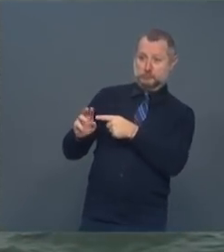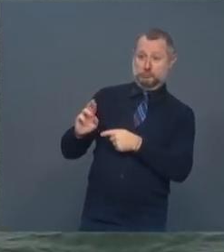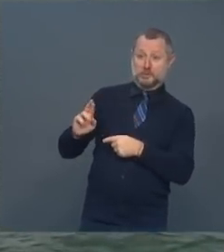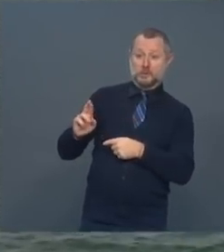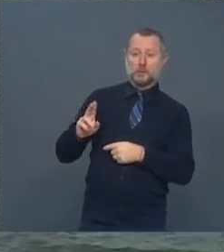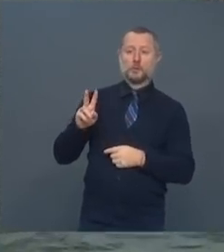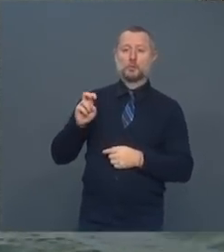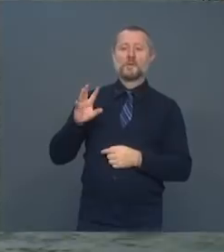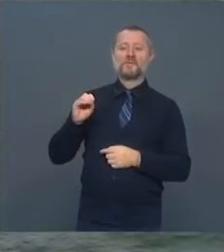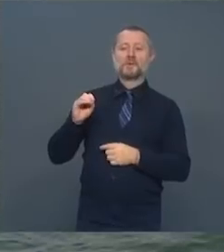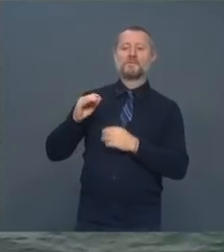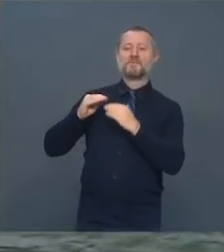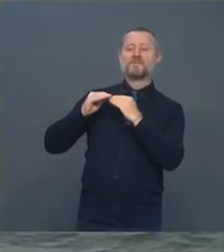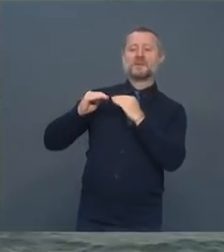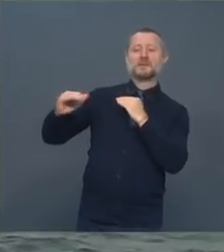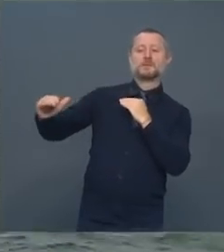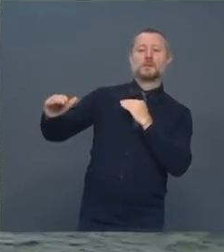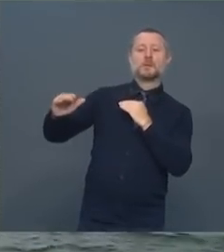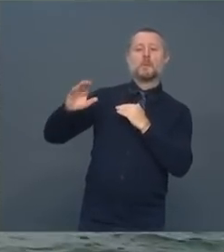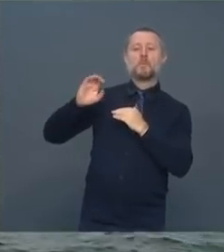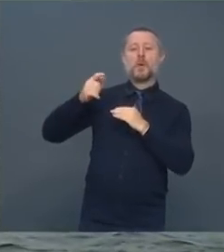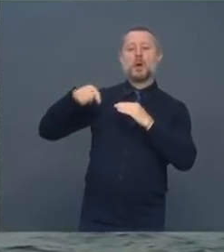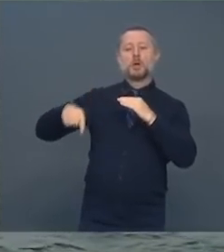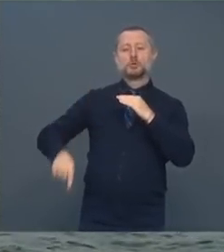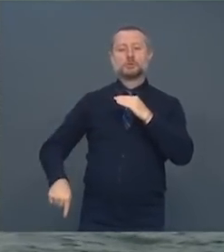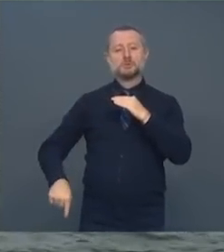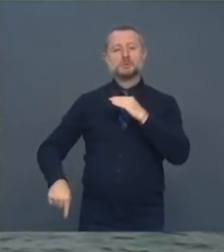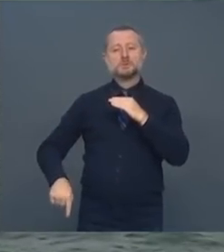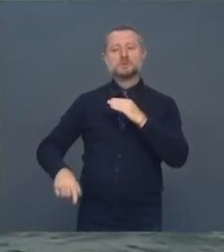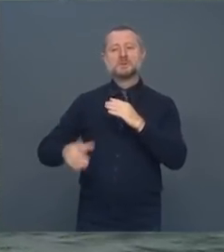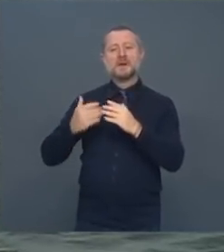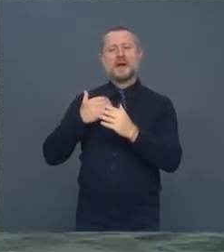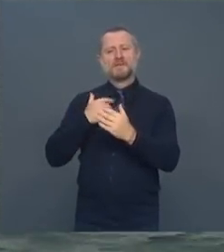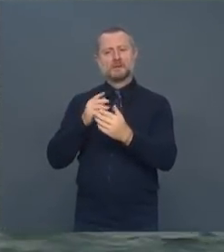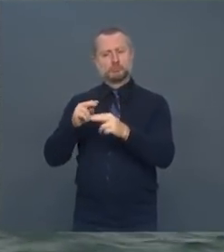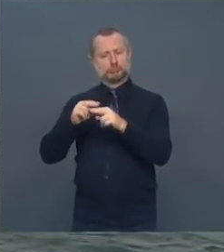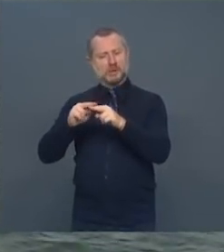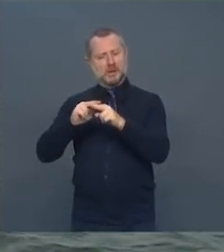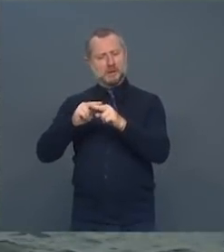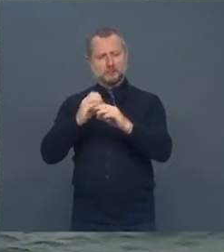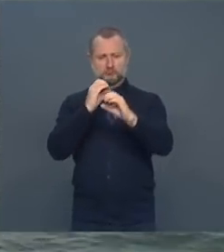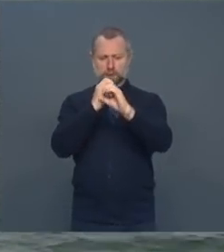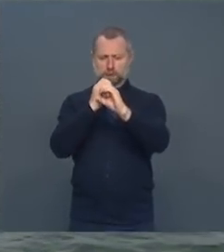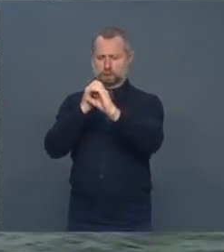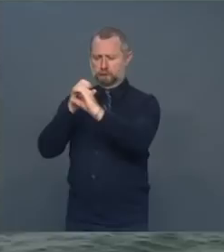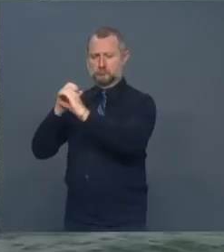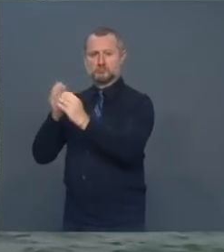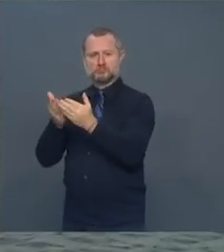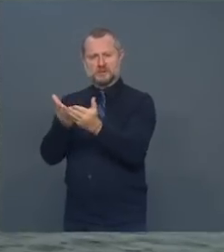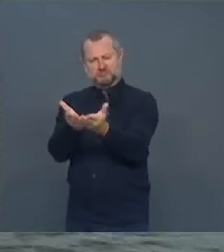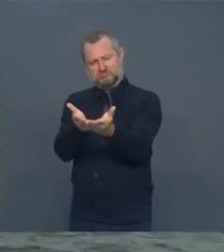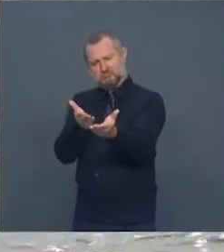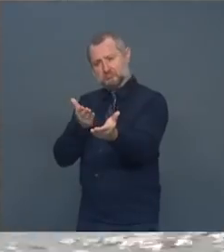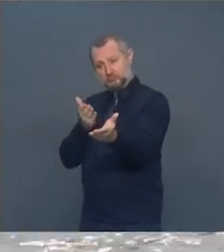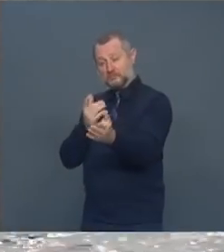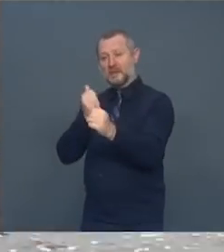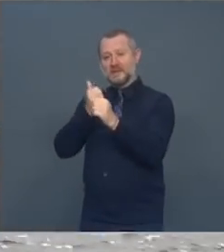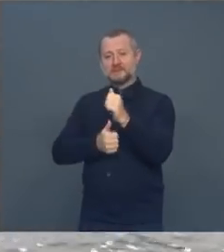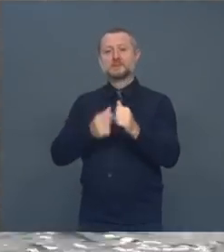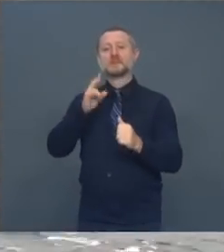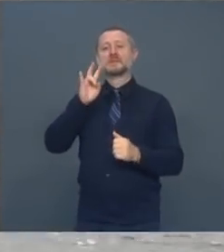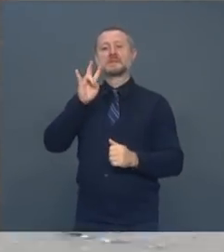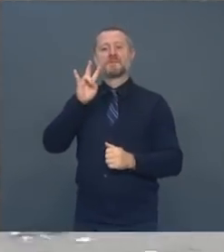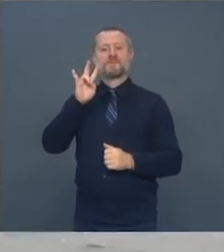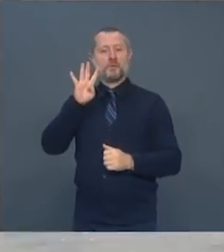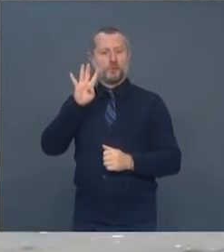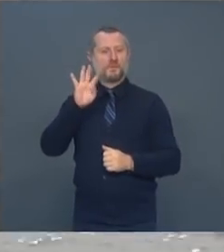250-foot barge that is holding 15 rail cars. They are 74 feet each. They are called center beam cars.